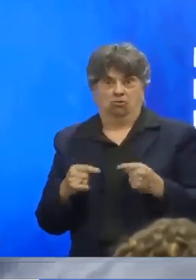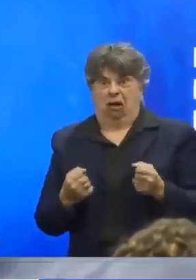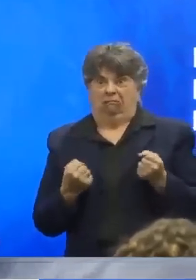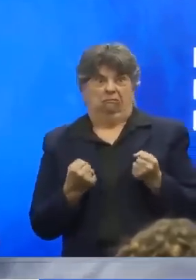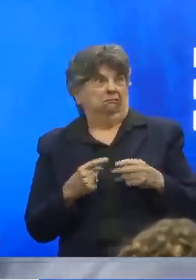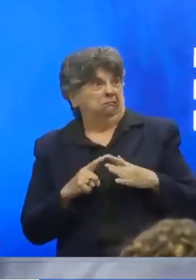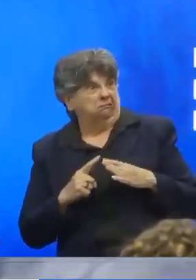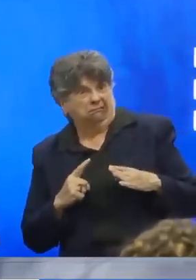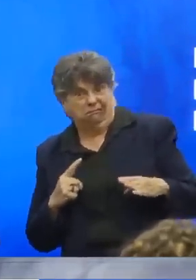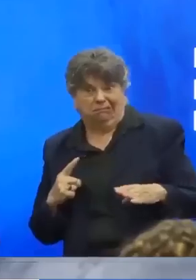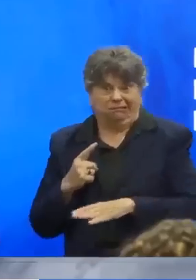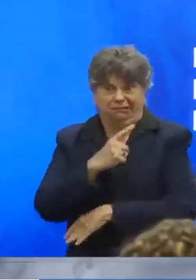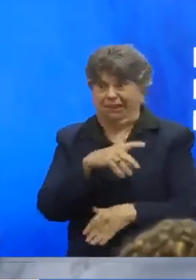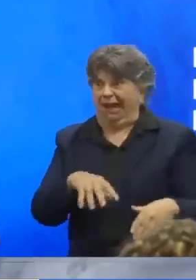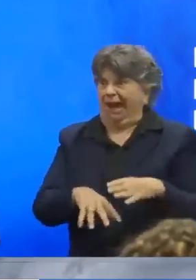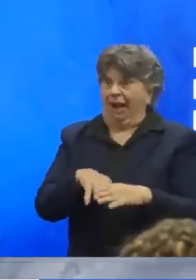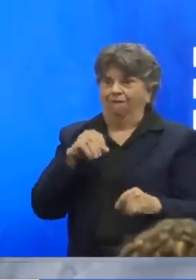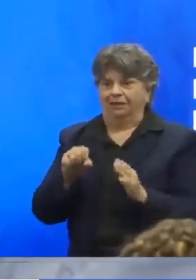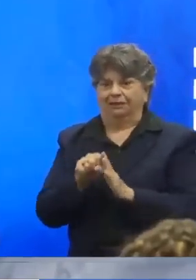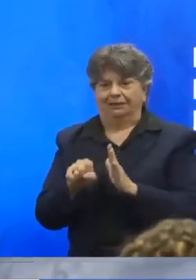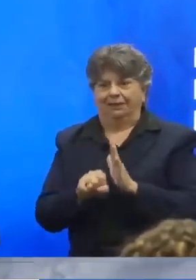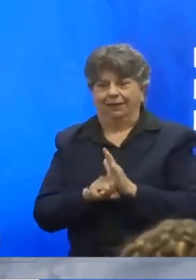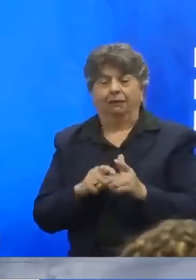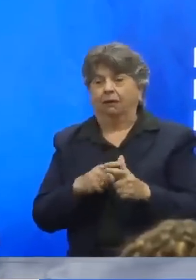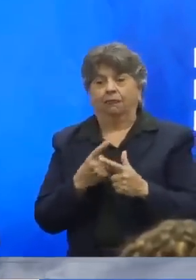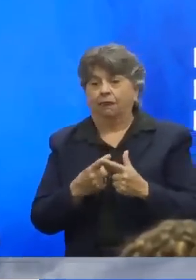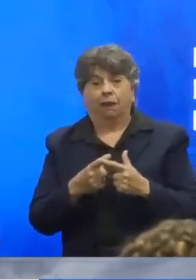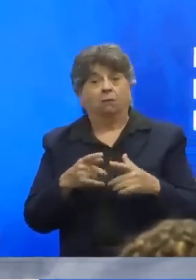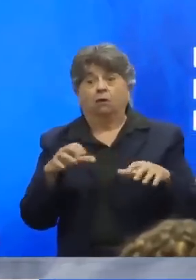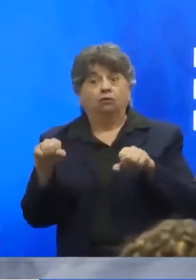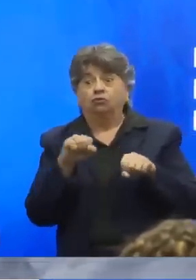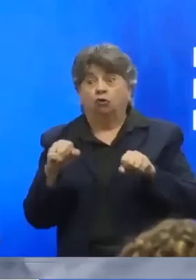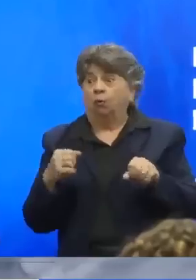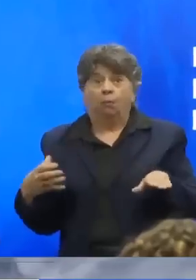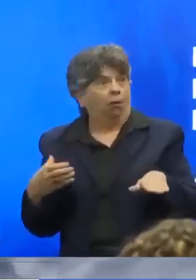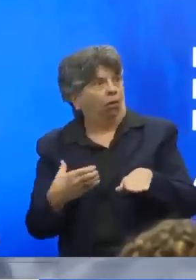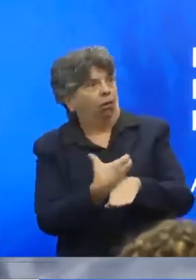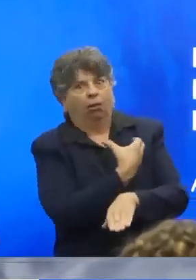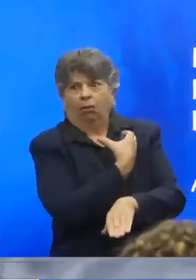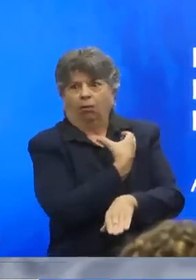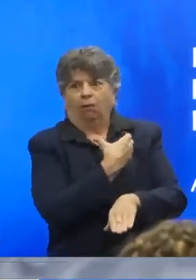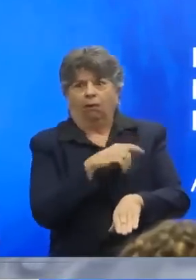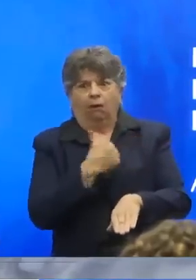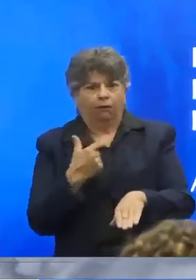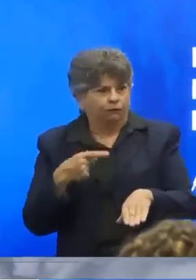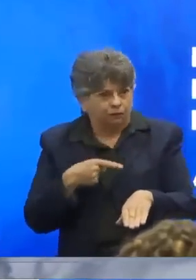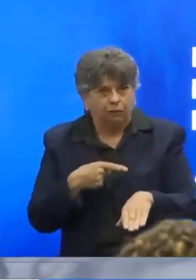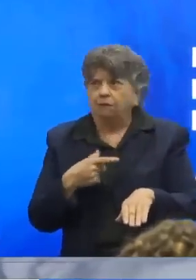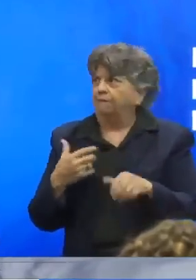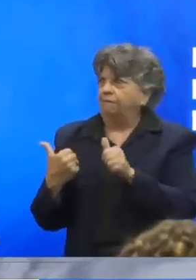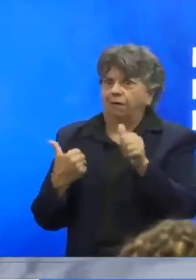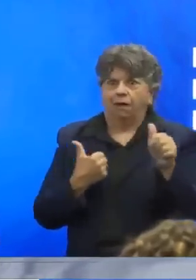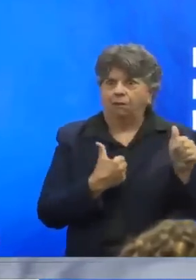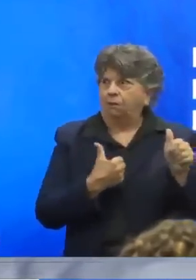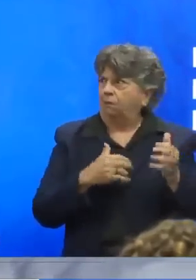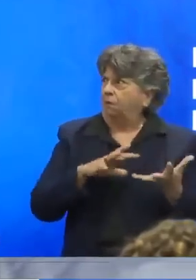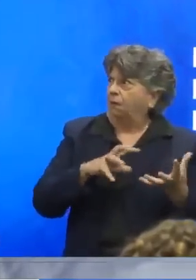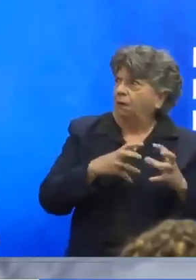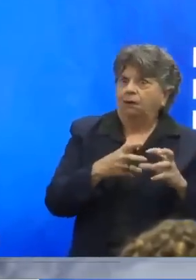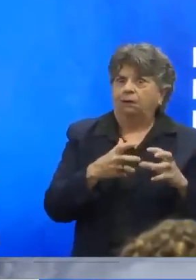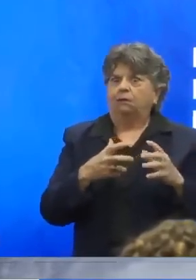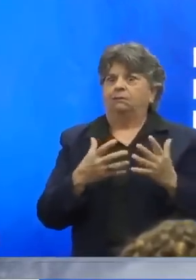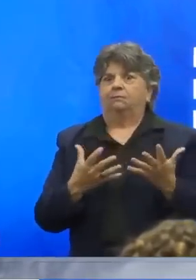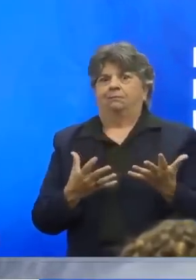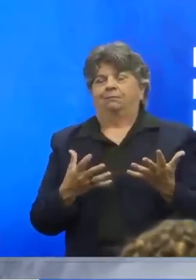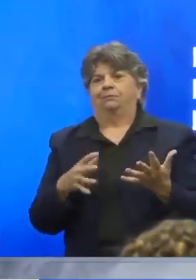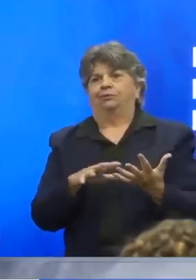would actually take a little bit change in direction, and it turned out that they actually evacuated into the storm. So don't worry